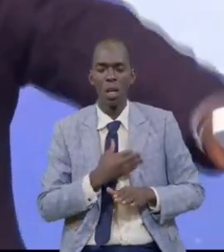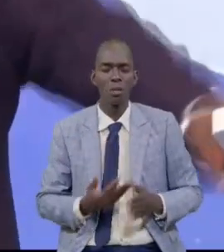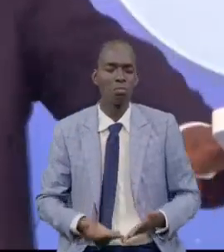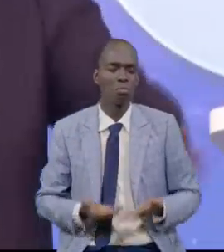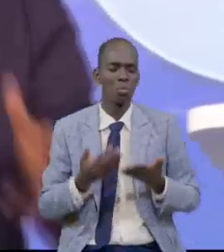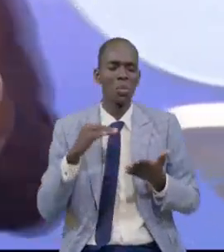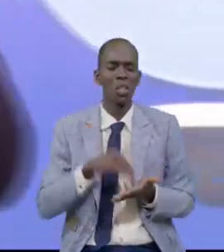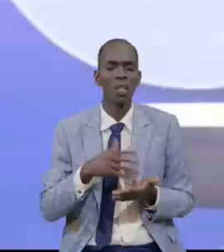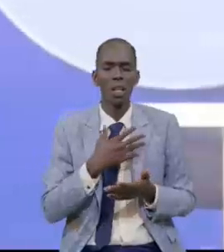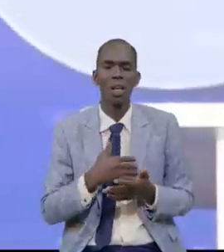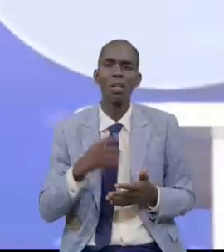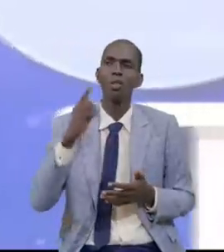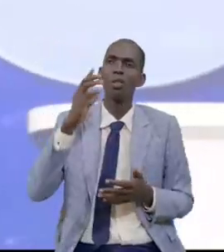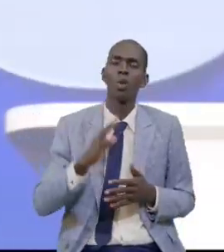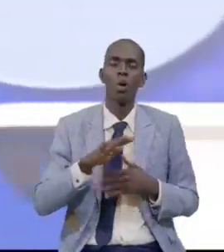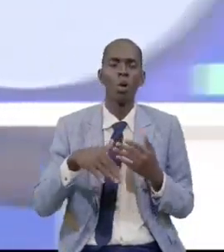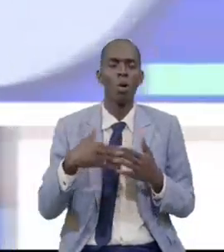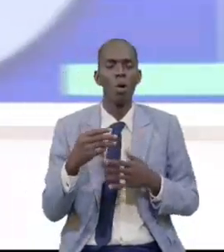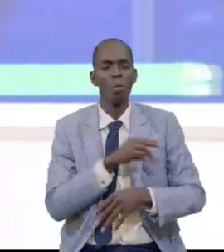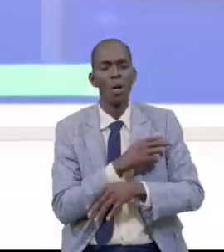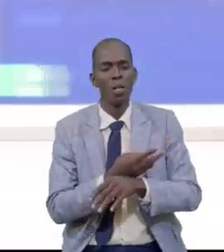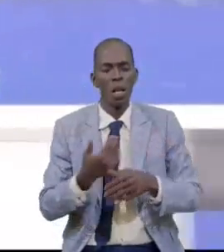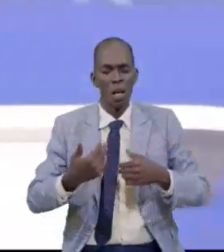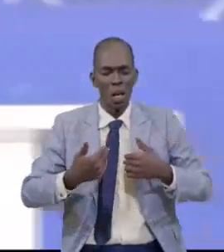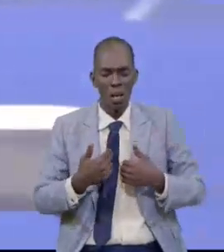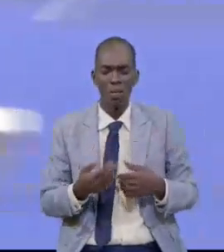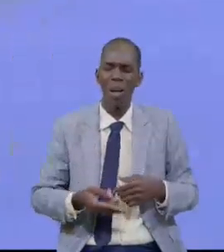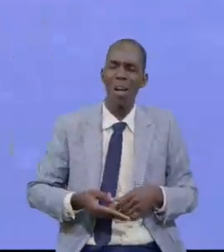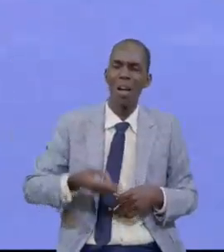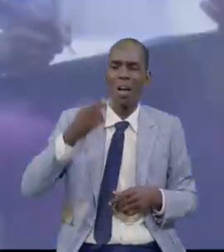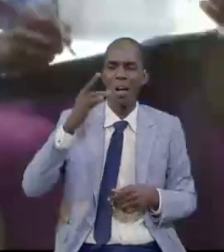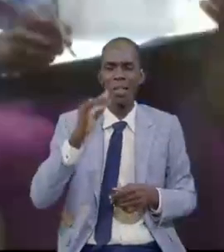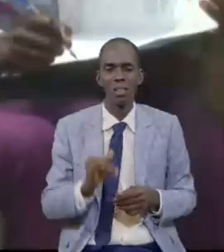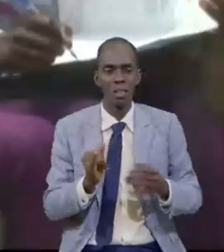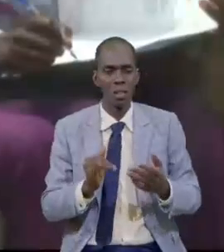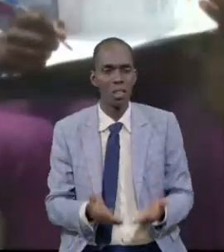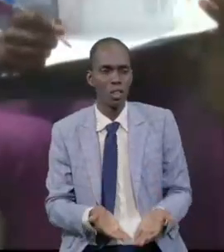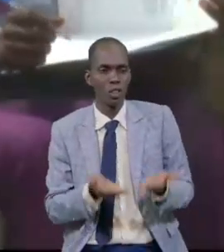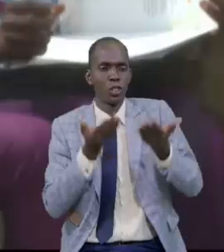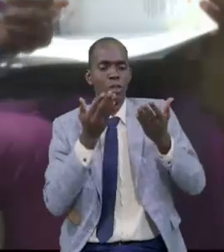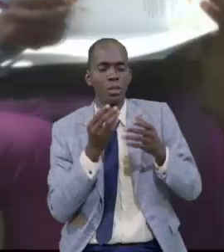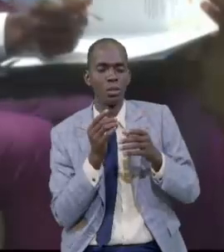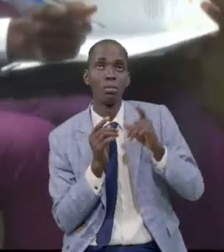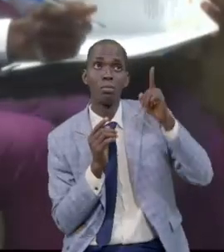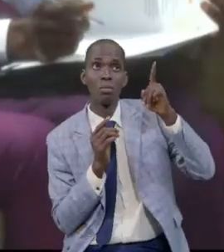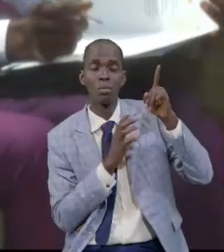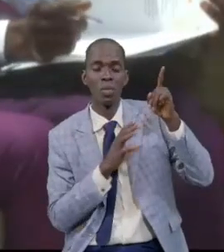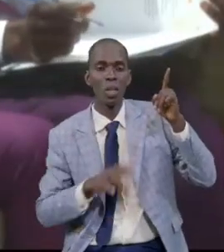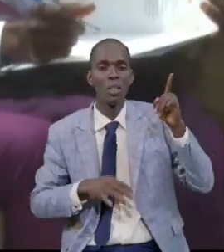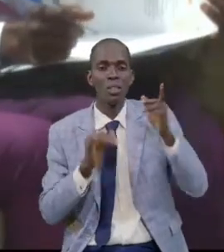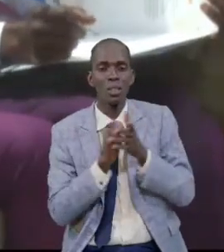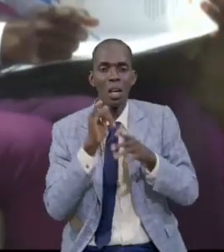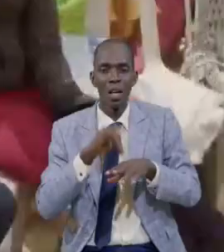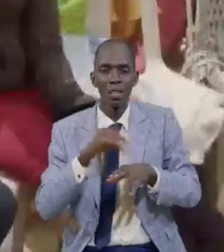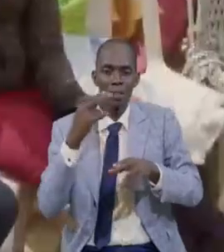him. Highly exalted him. That at the mention of the name of Jesus, every knee will